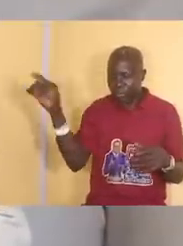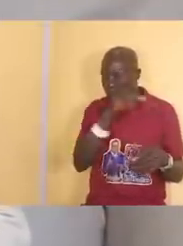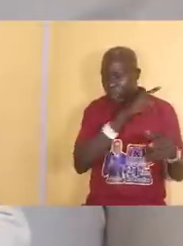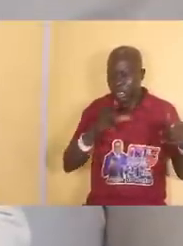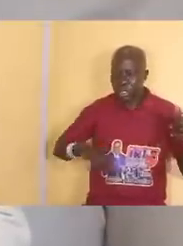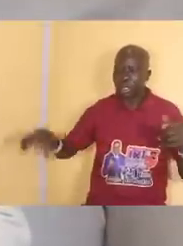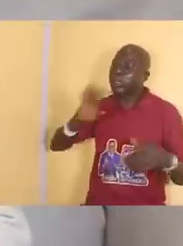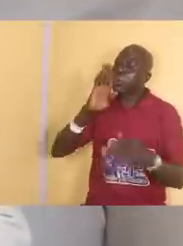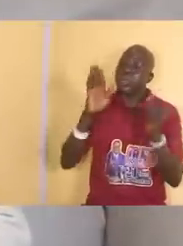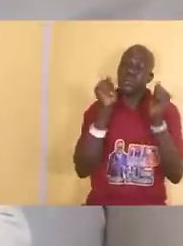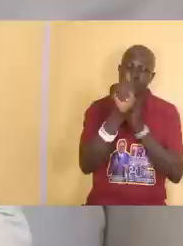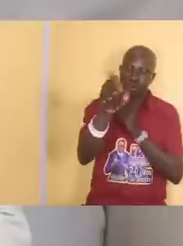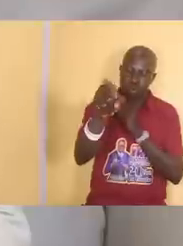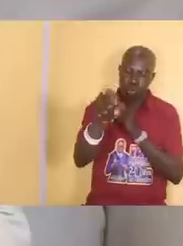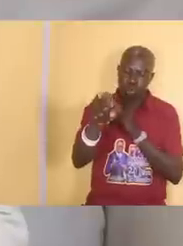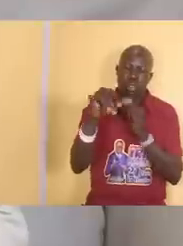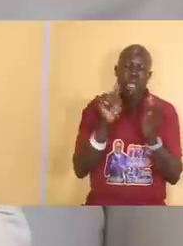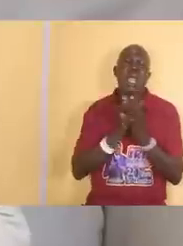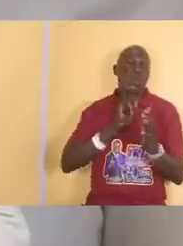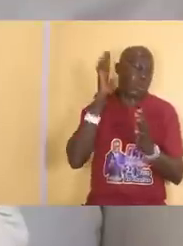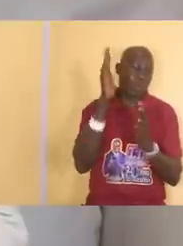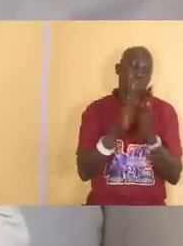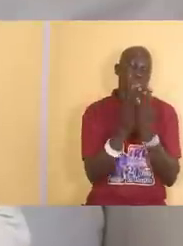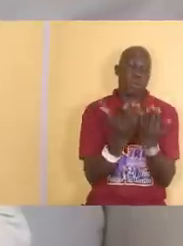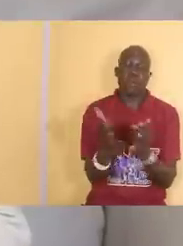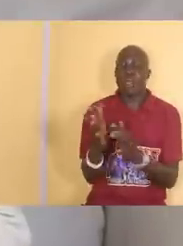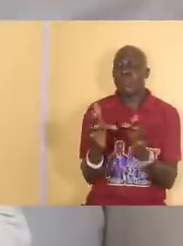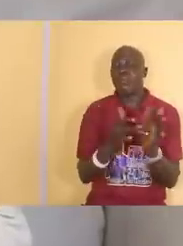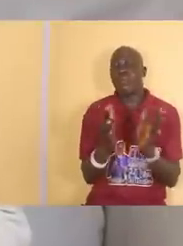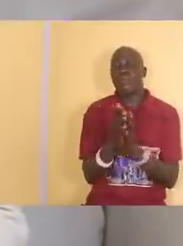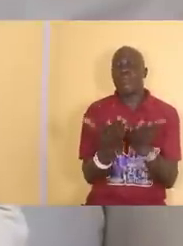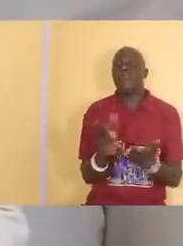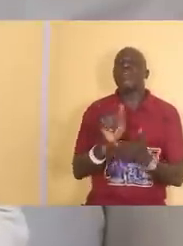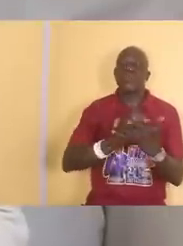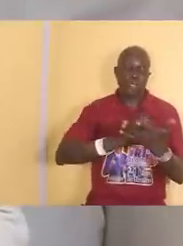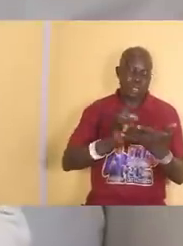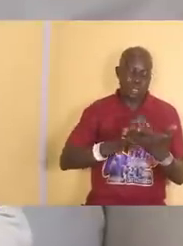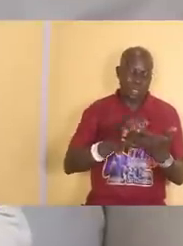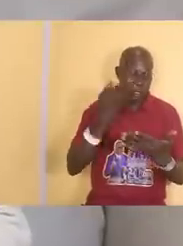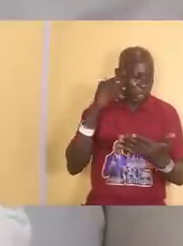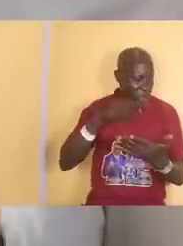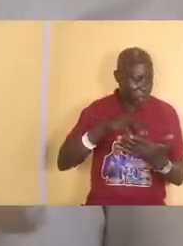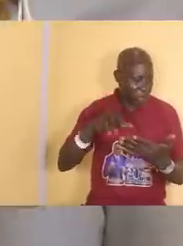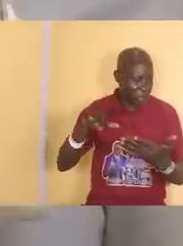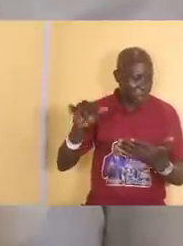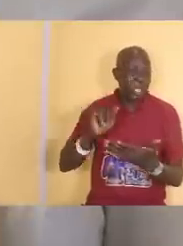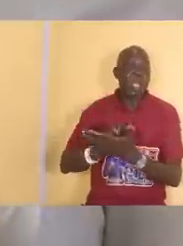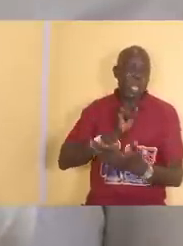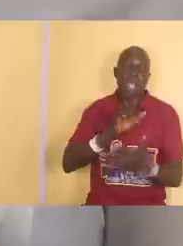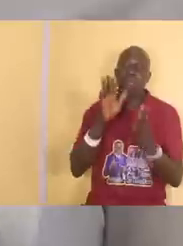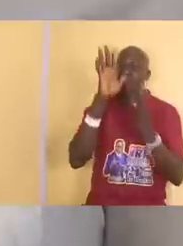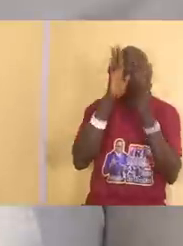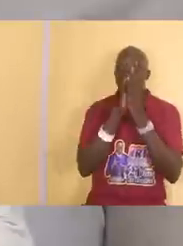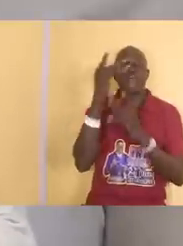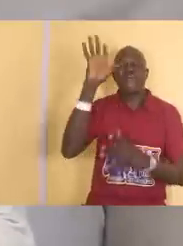because the Lord is within. I will open the scripture for you. And who will read it? I will do a